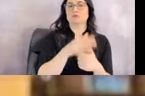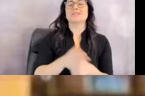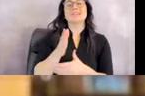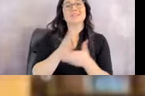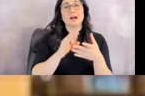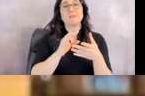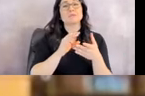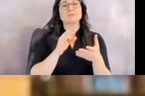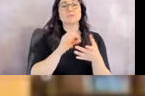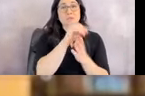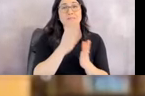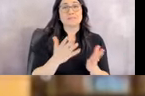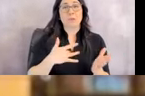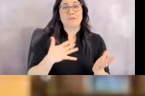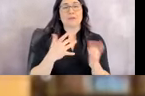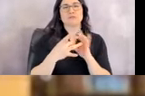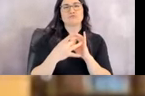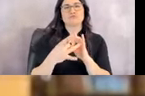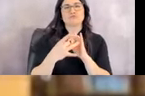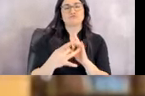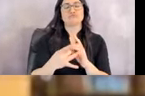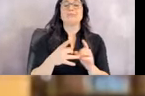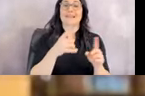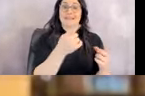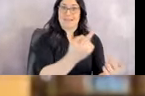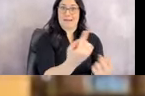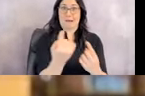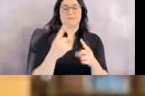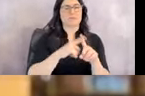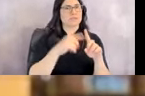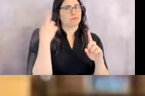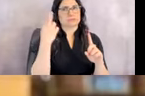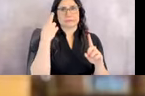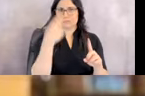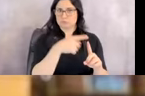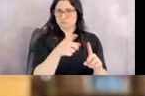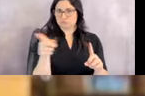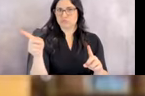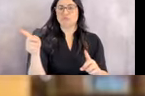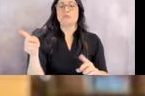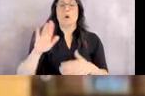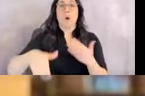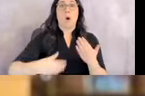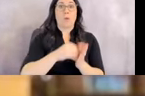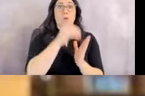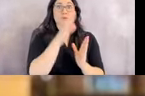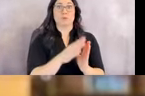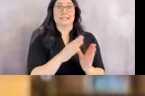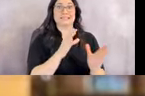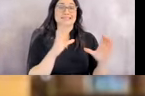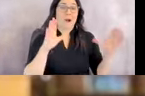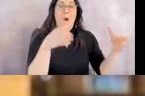belonging. People are here for different reasons, and we have to not put all of our students in one bucket and